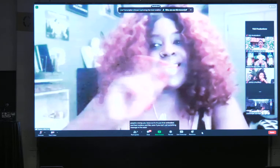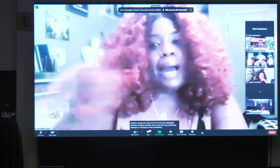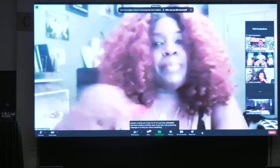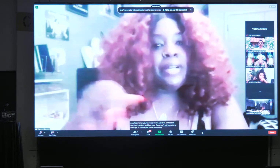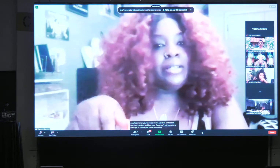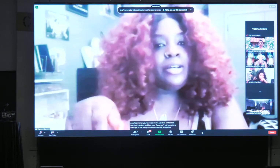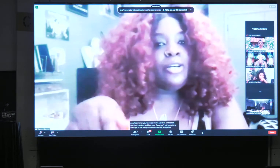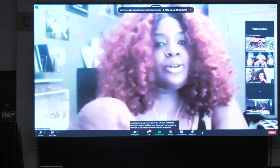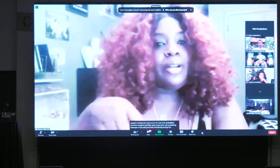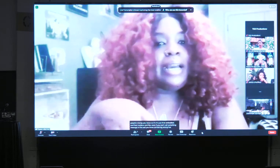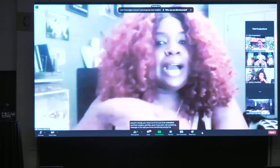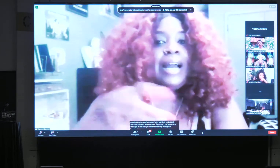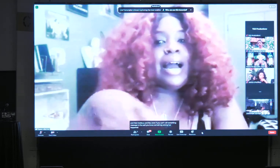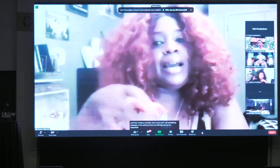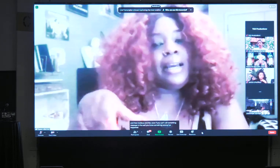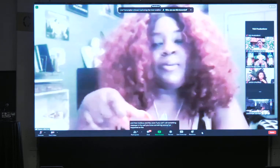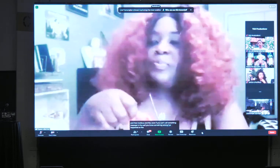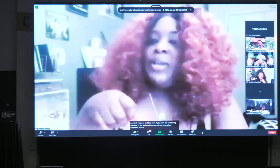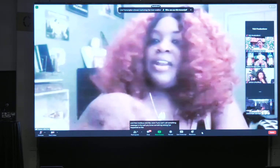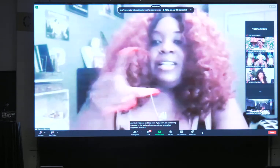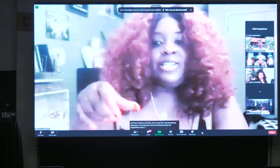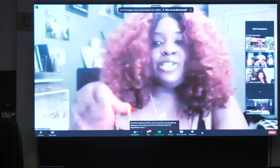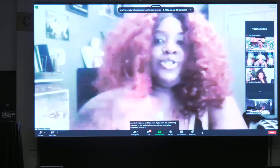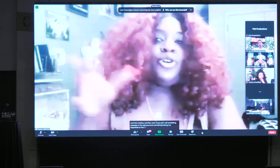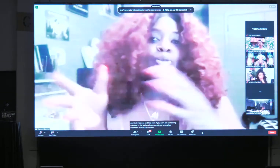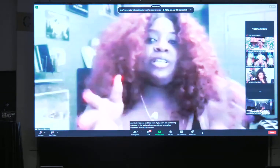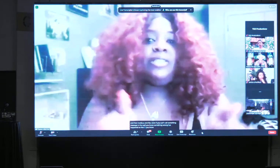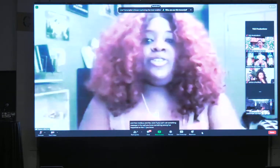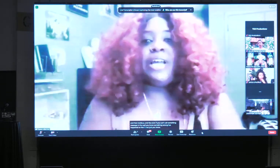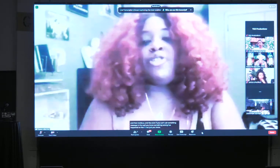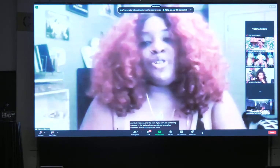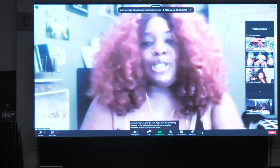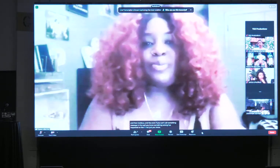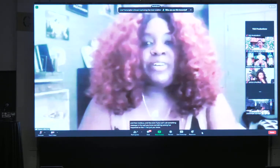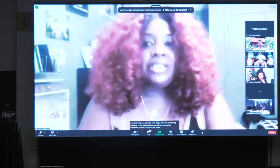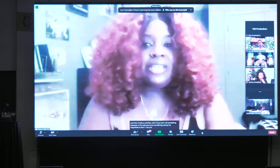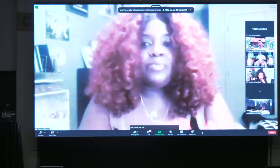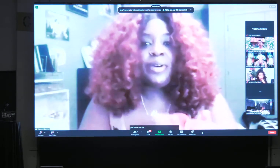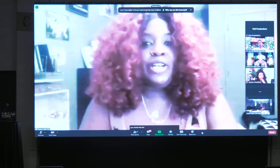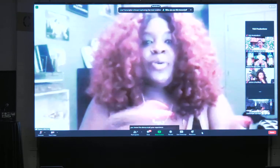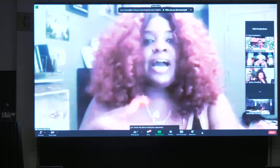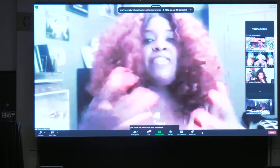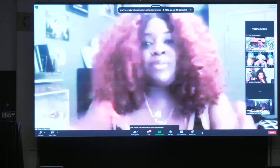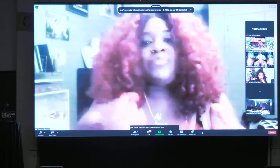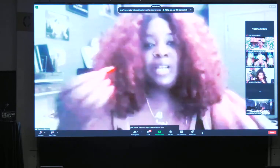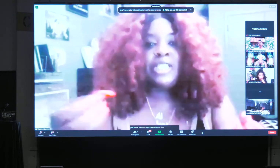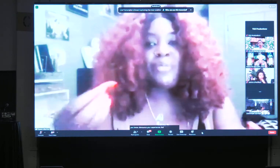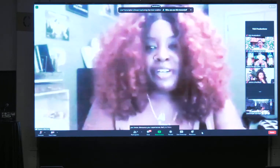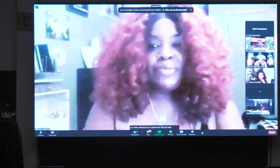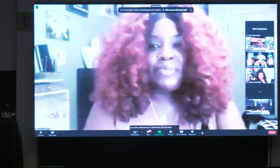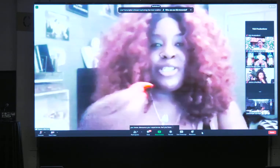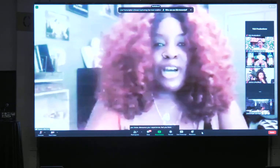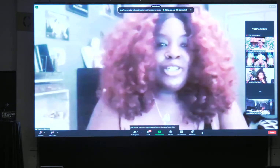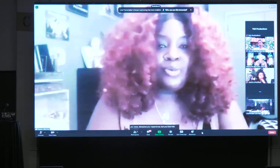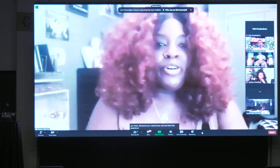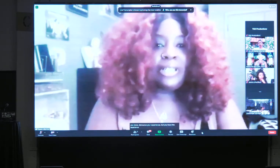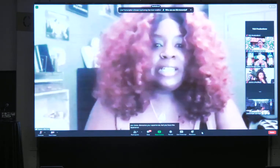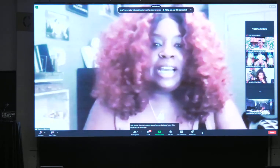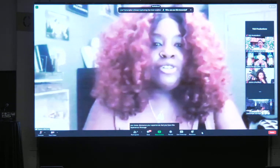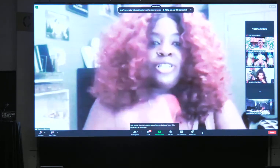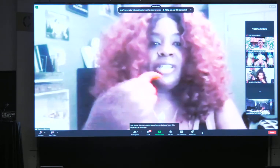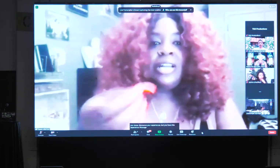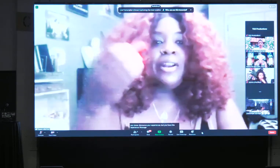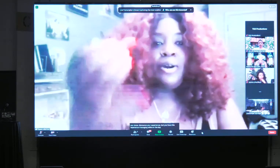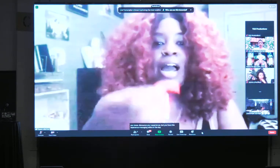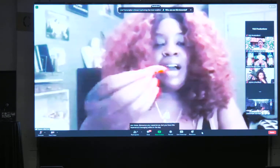has happened. So like, I not to, denounce your experiences, but you have experienced misogynoir on a date.